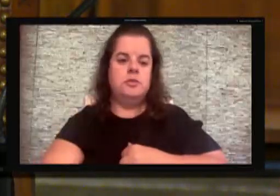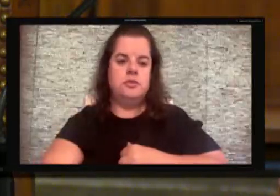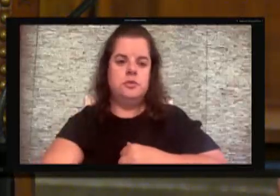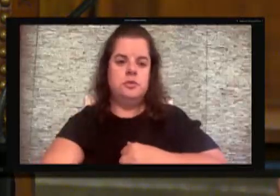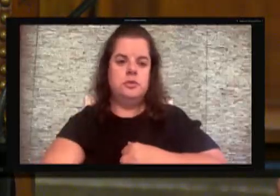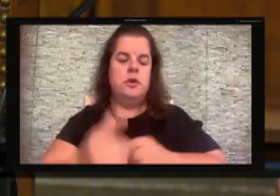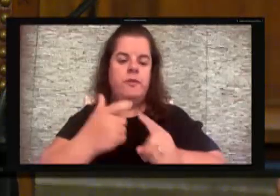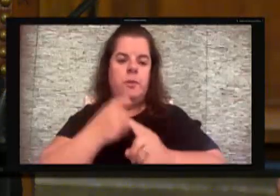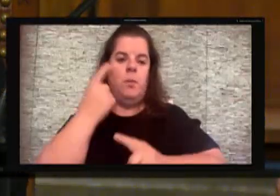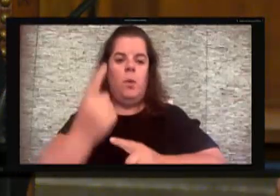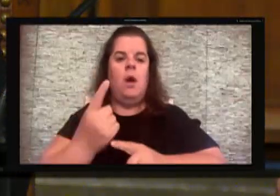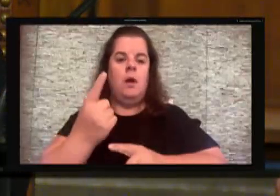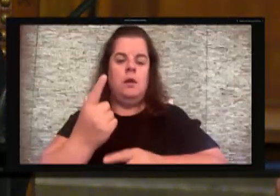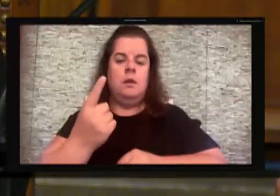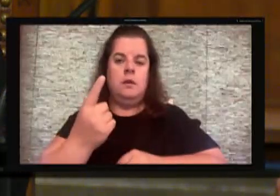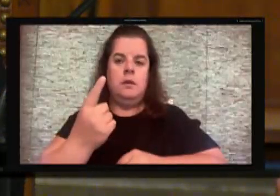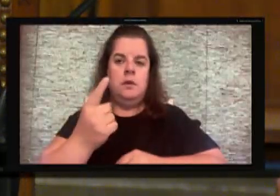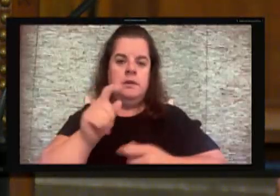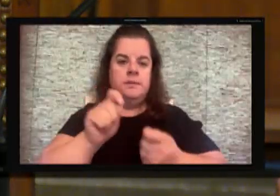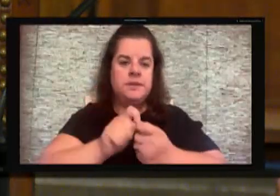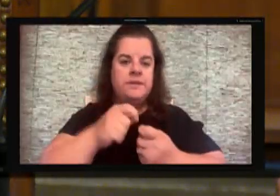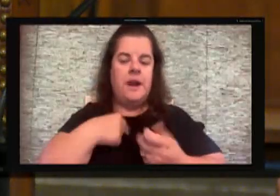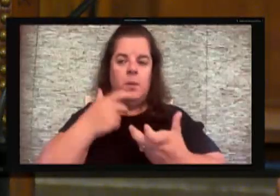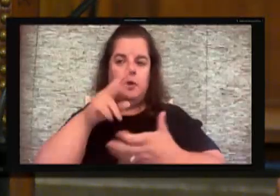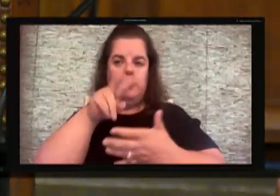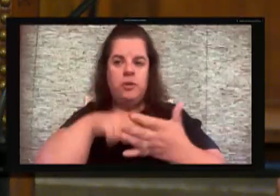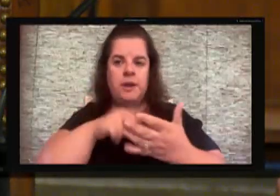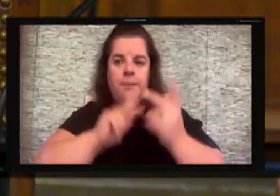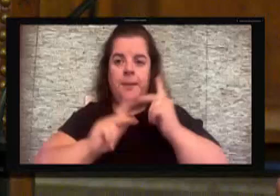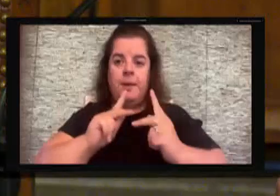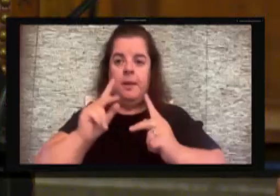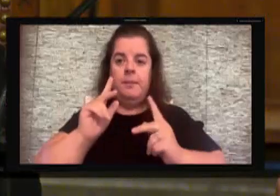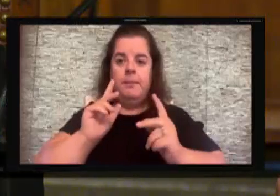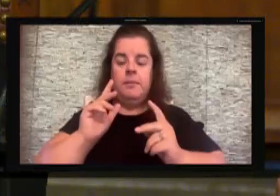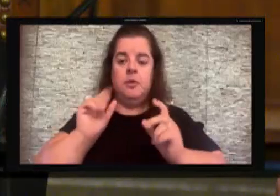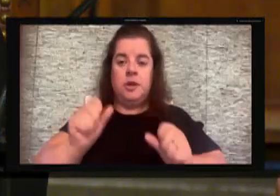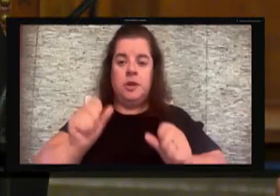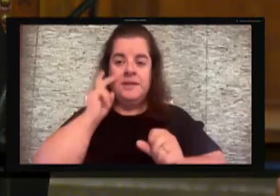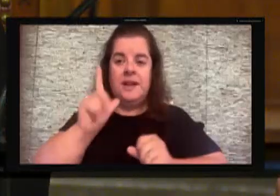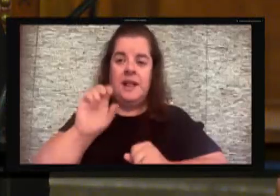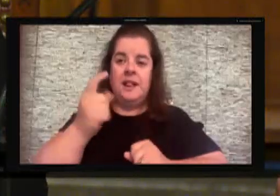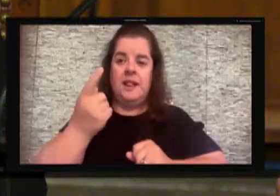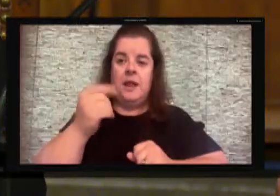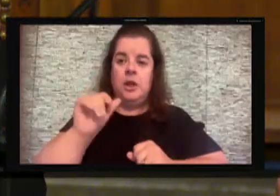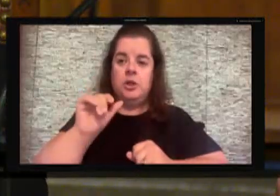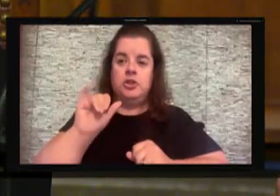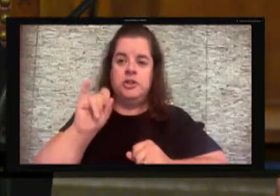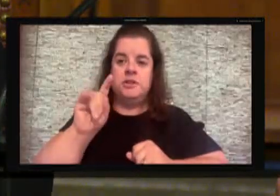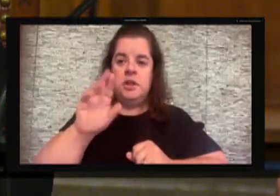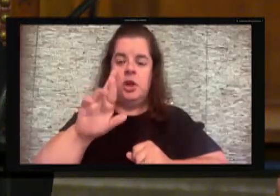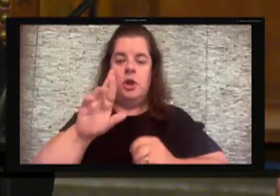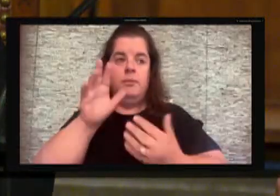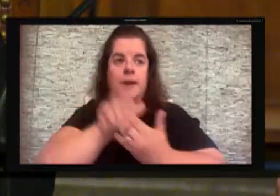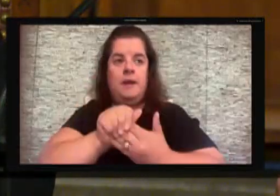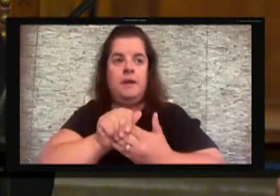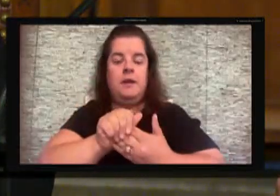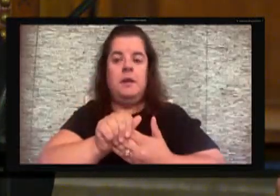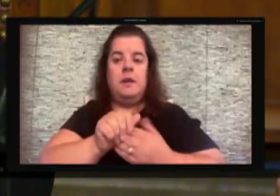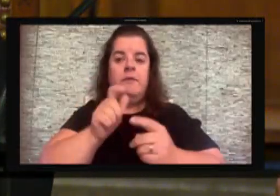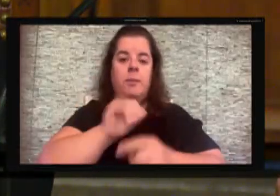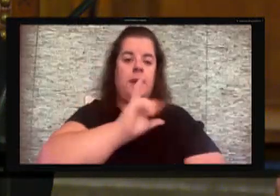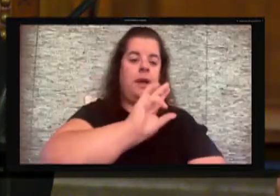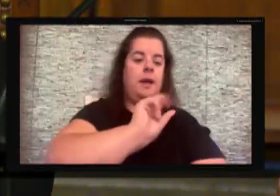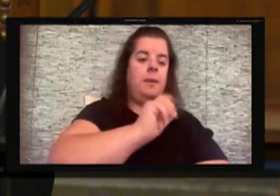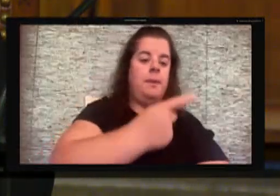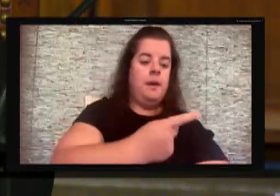very specific, and I'm just going to read this because the members of the public also, you can see this in the legislative packet, but it's like, it's going from the INP